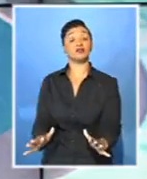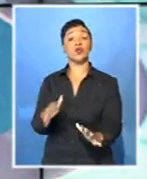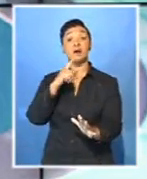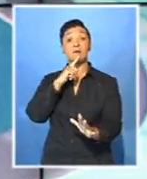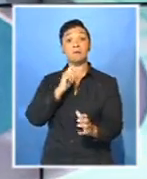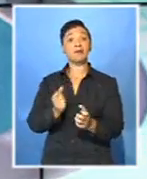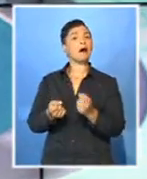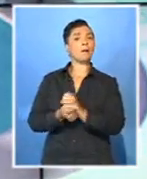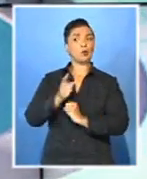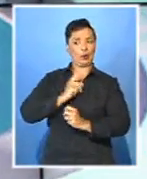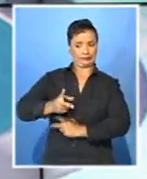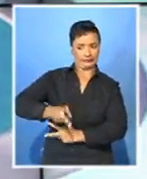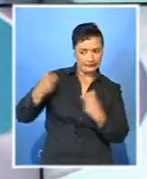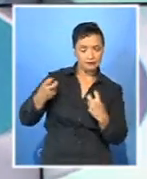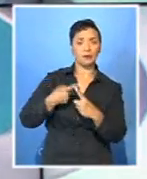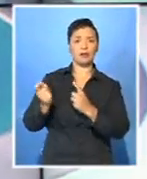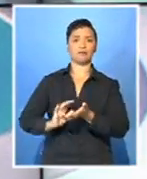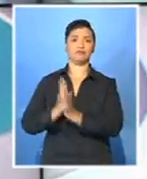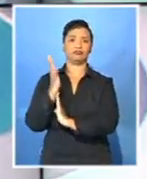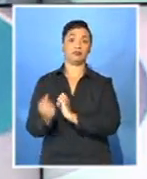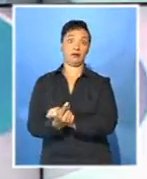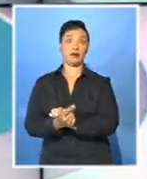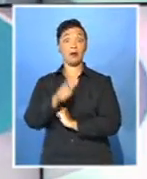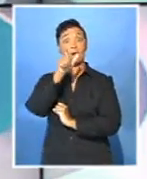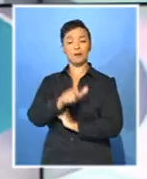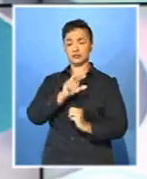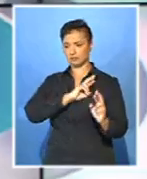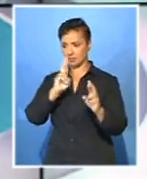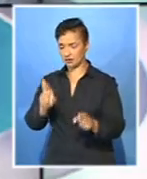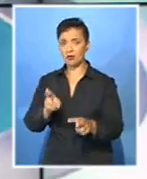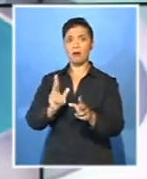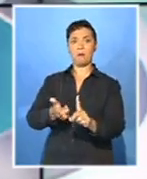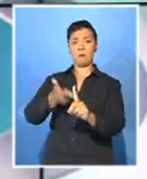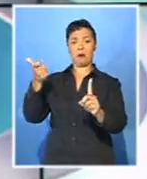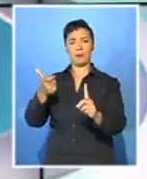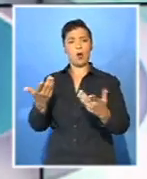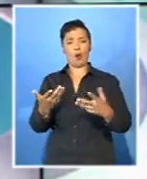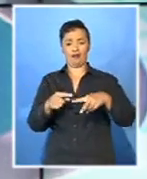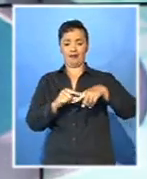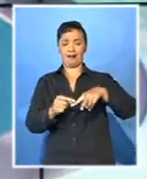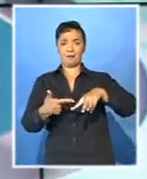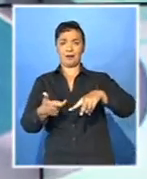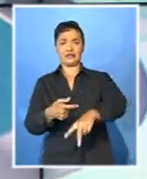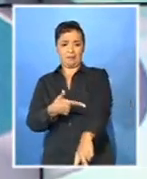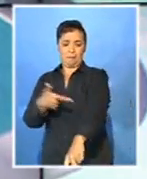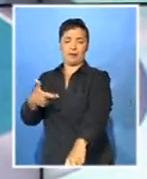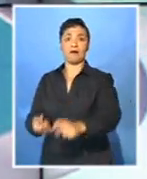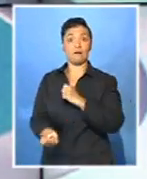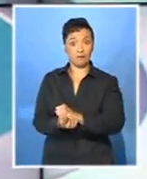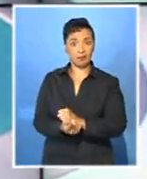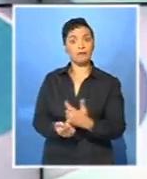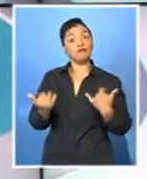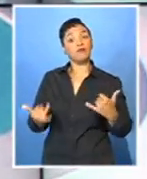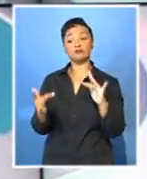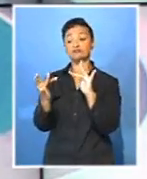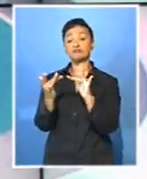follows a botched armed robbery. A security guard responding to the alarm was shot in the arm and leg, and he's currently in surgery. Well, for the latest, we're